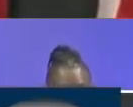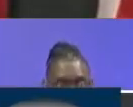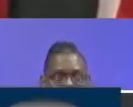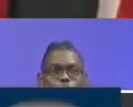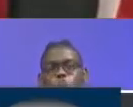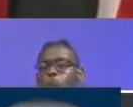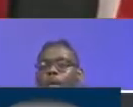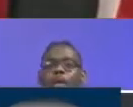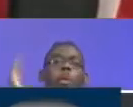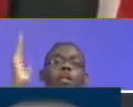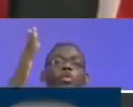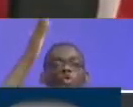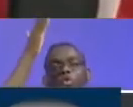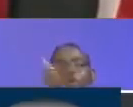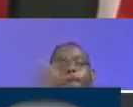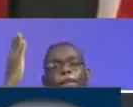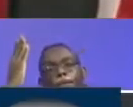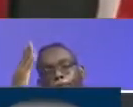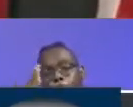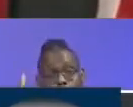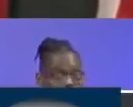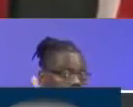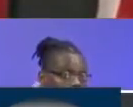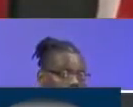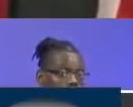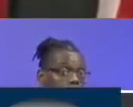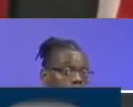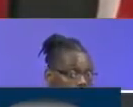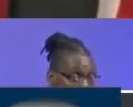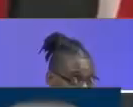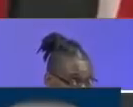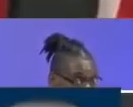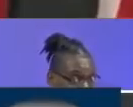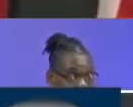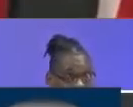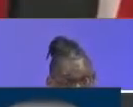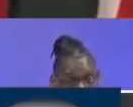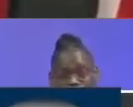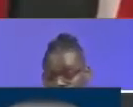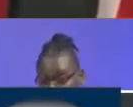by its nature of what goes on there, was an encourager of